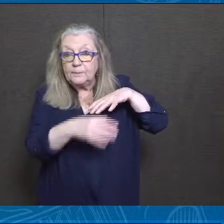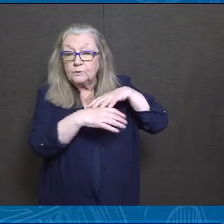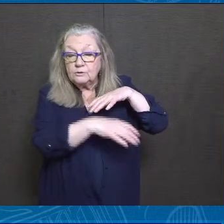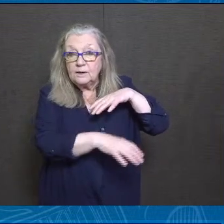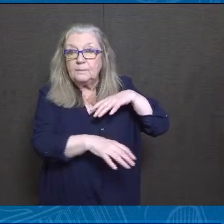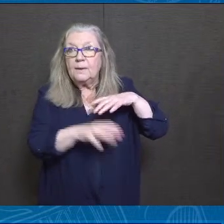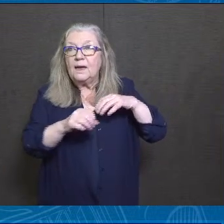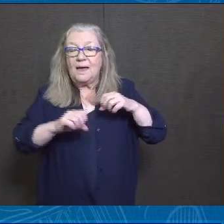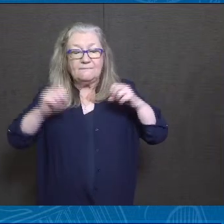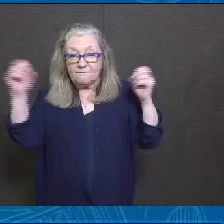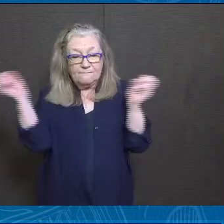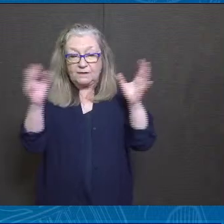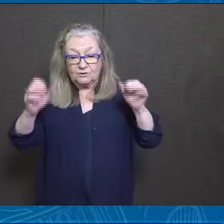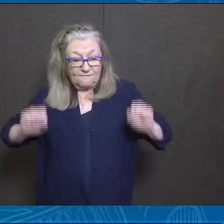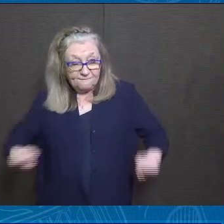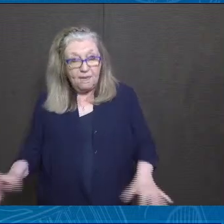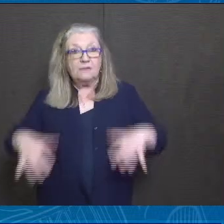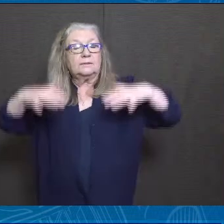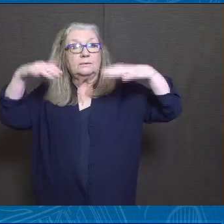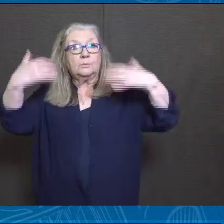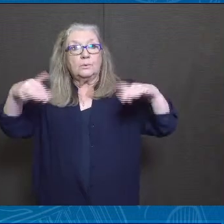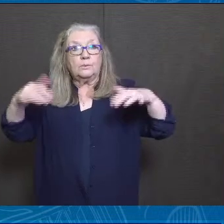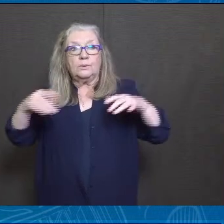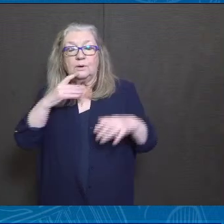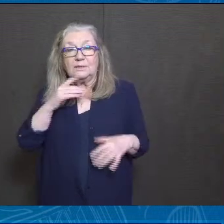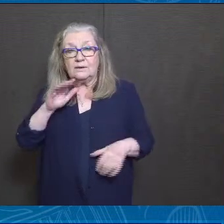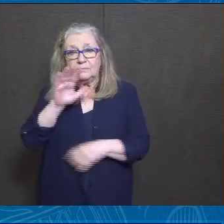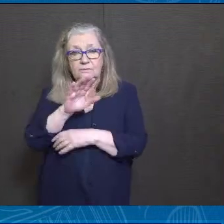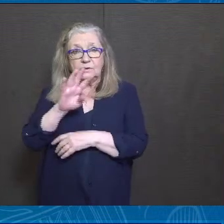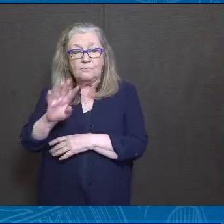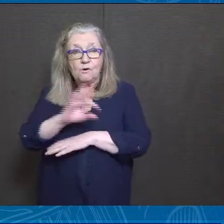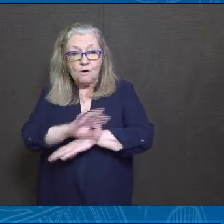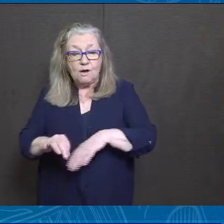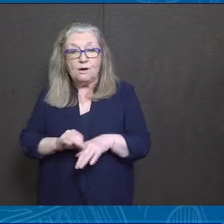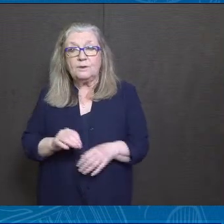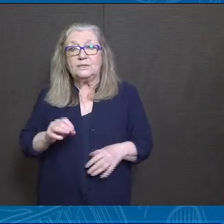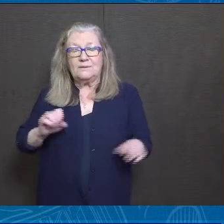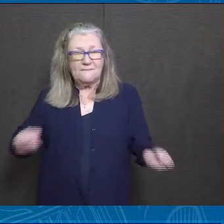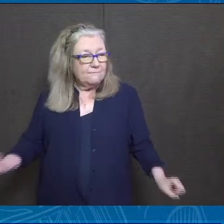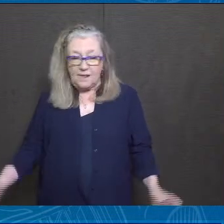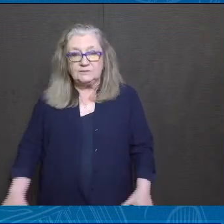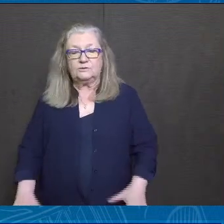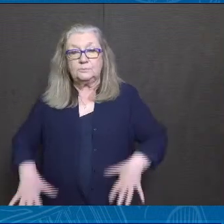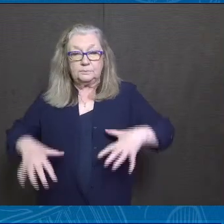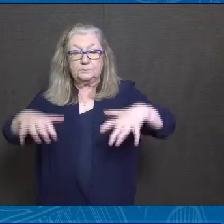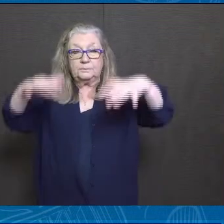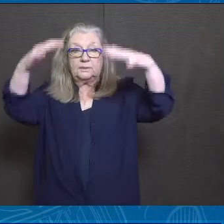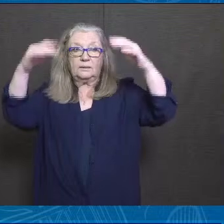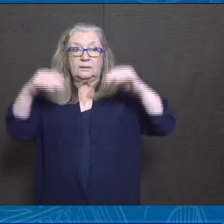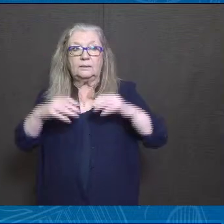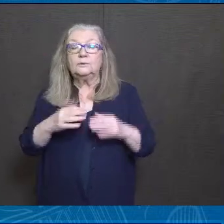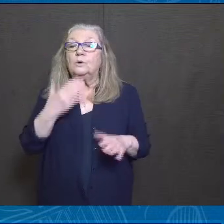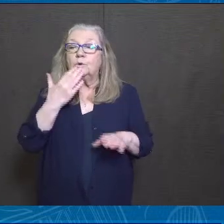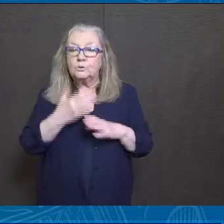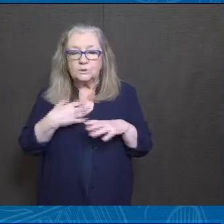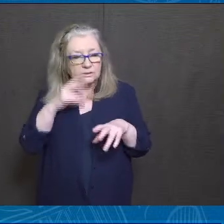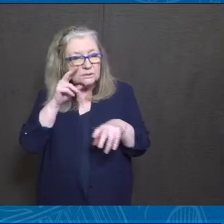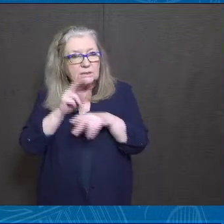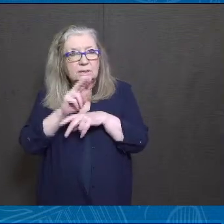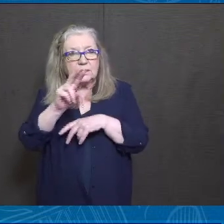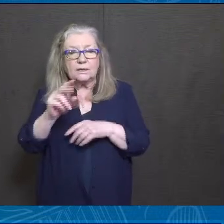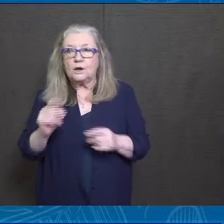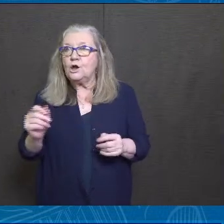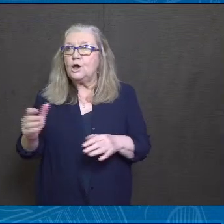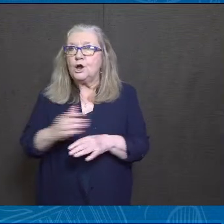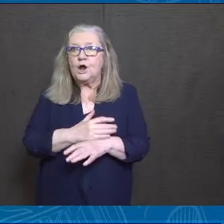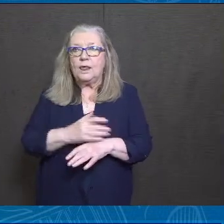tool, which gives almost 54-hour flash flood forecast. Again, very useful for early warning